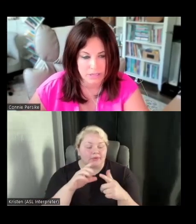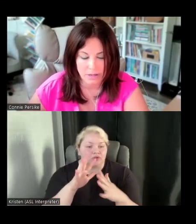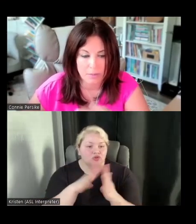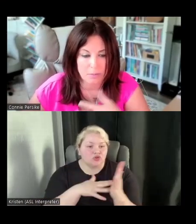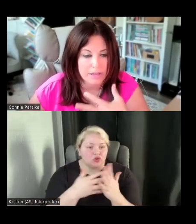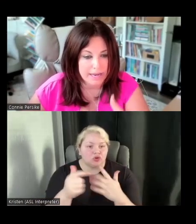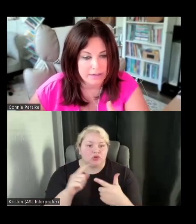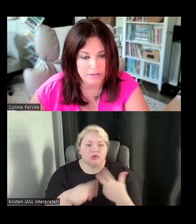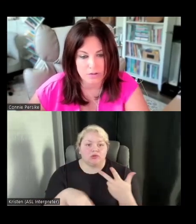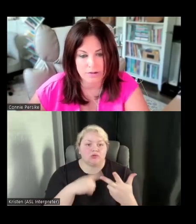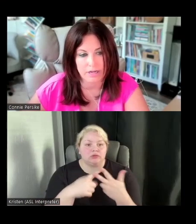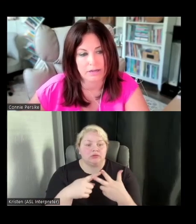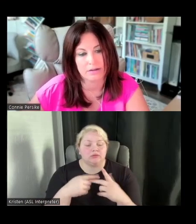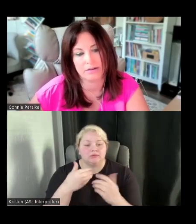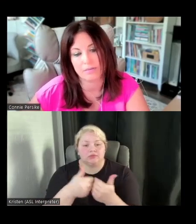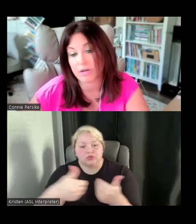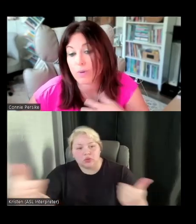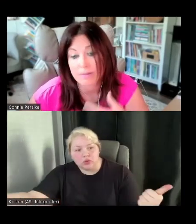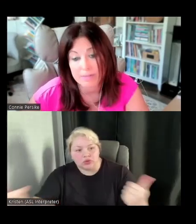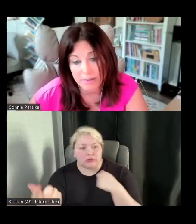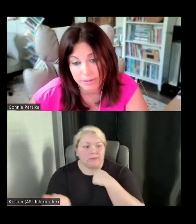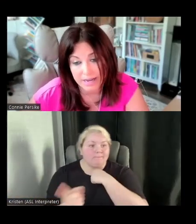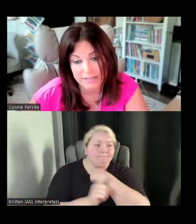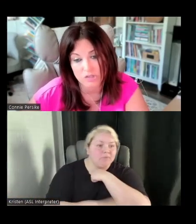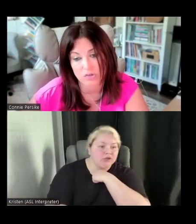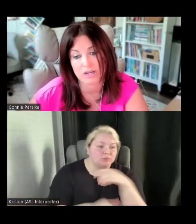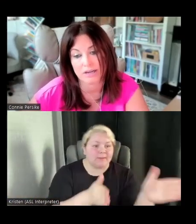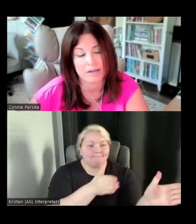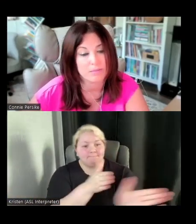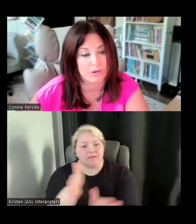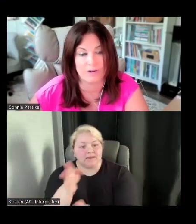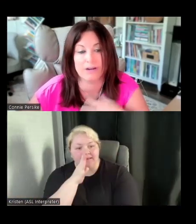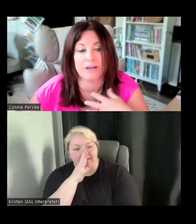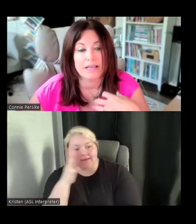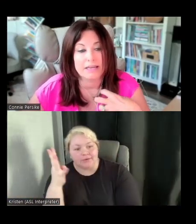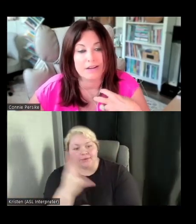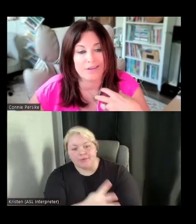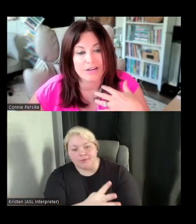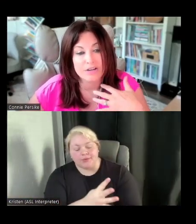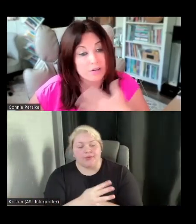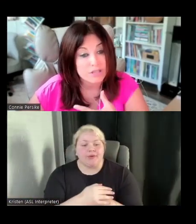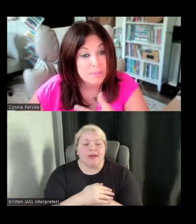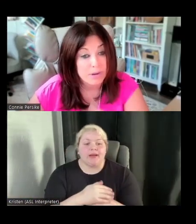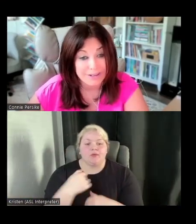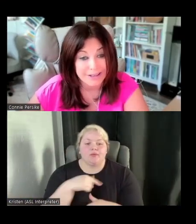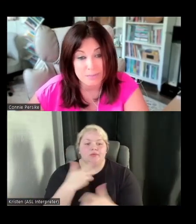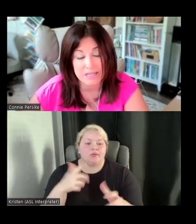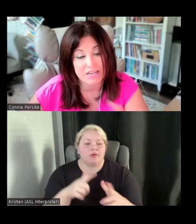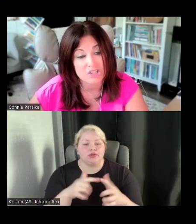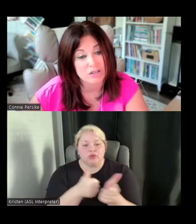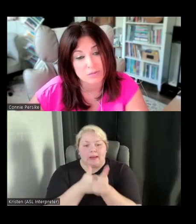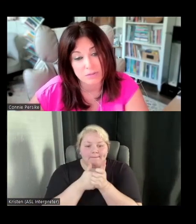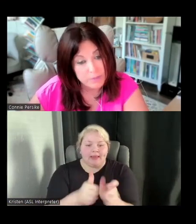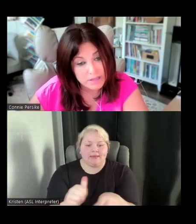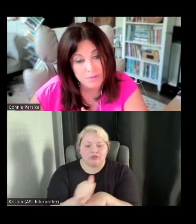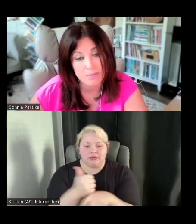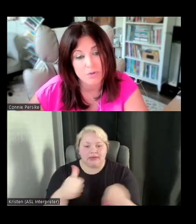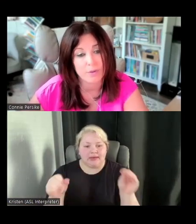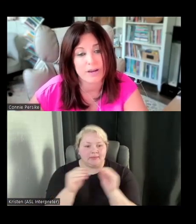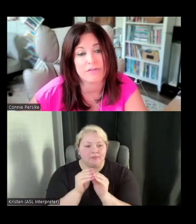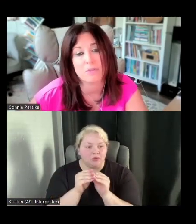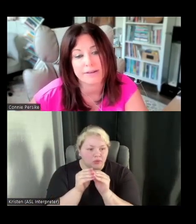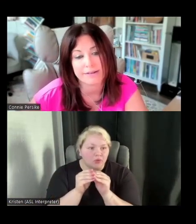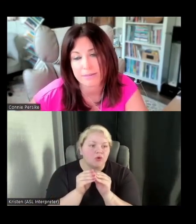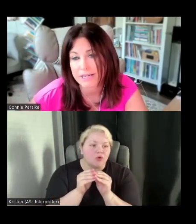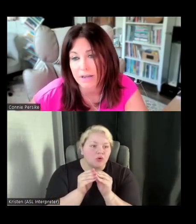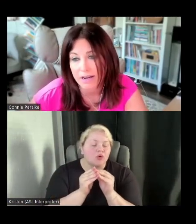punishment, planned ignoring, we don't want to be compliance training anymore, neurotypical expectations, we really want to move